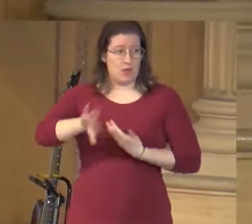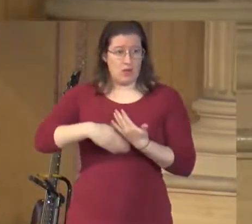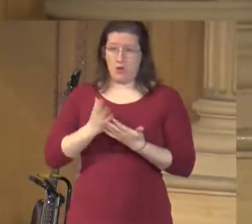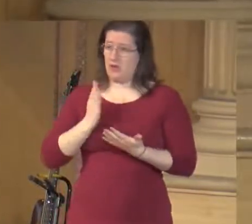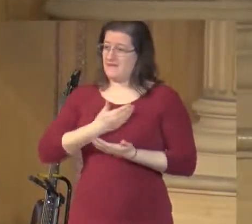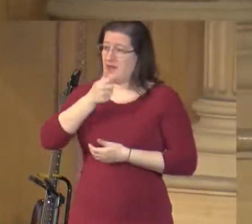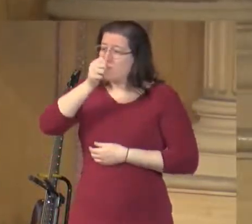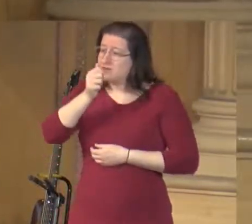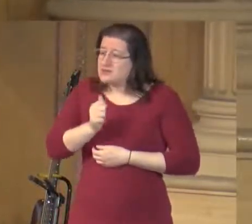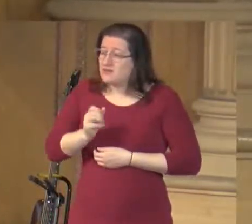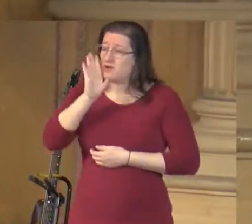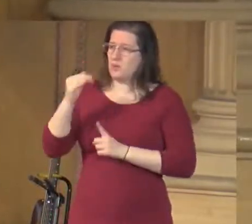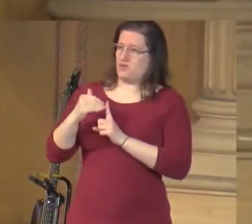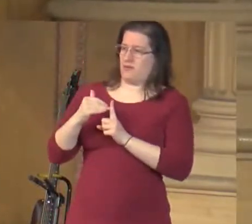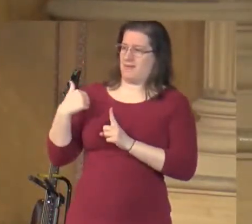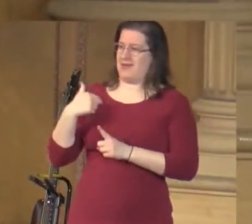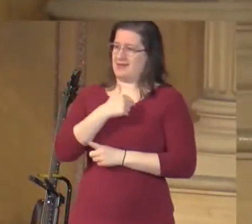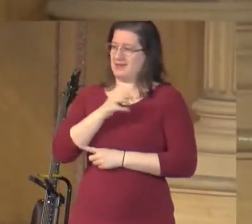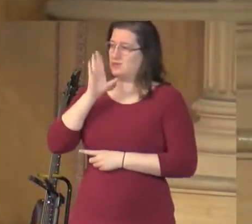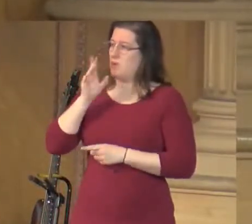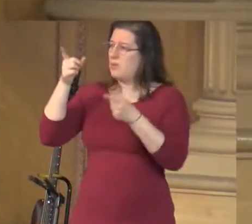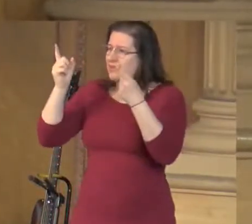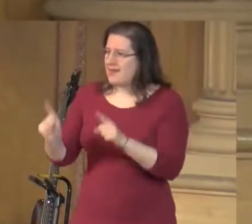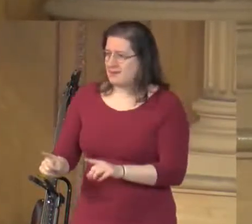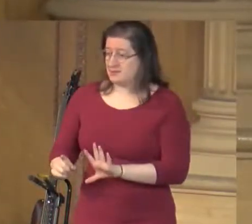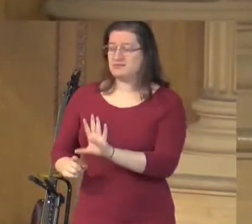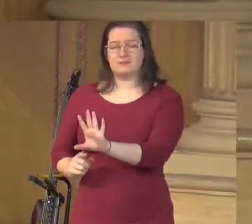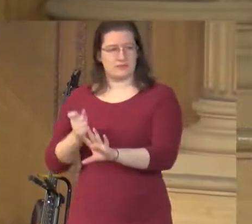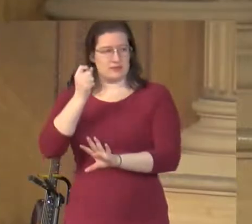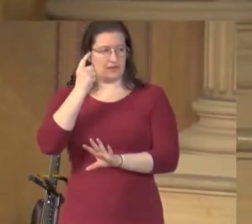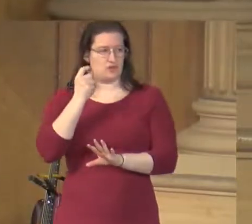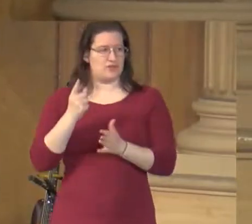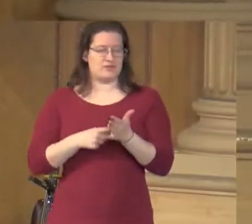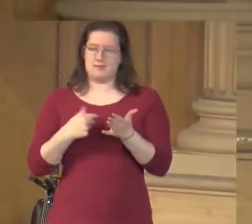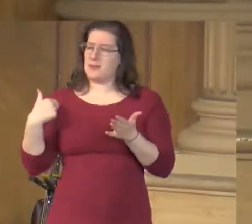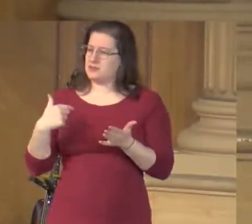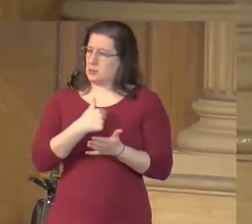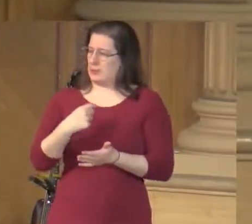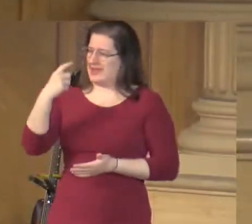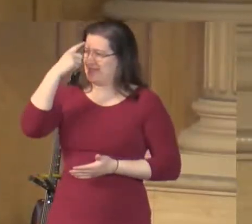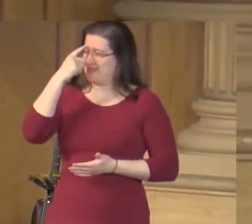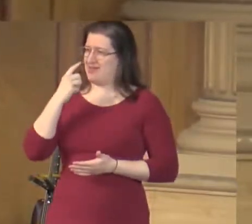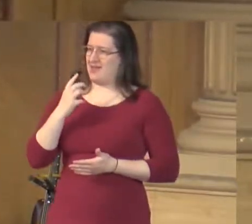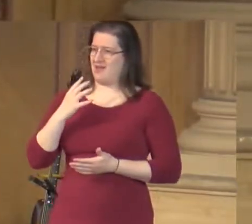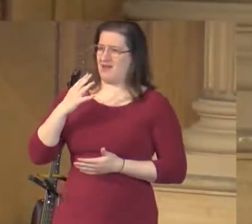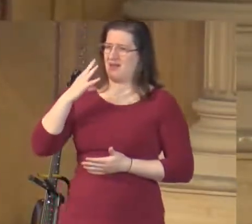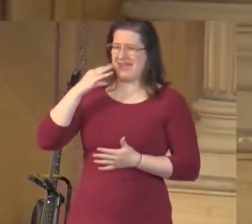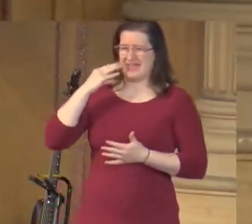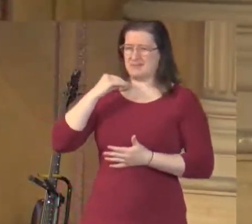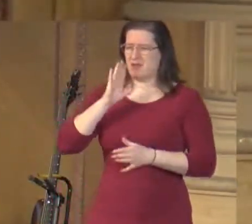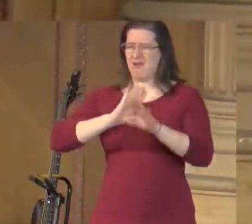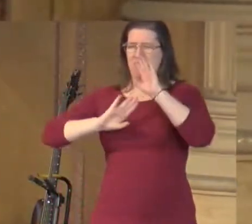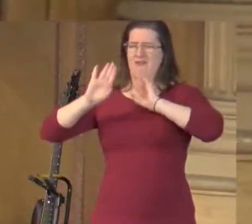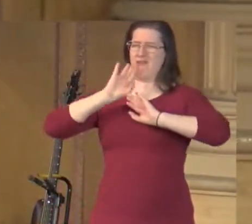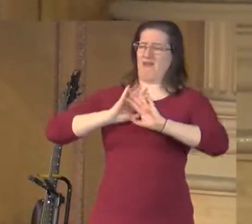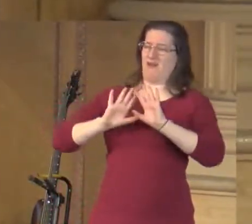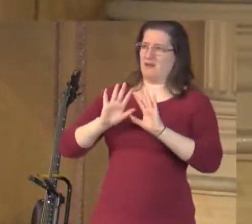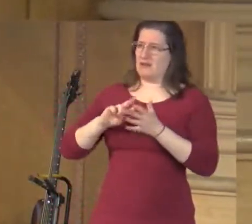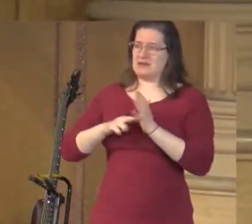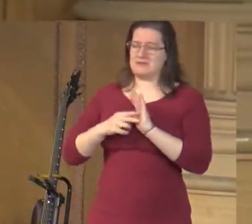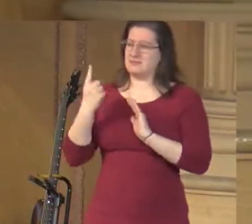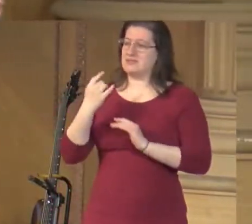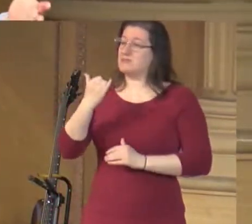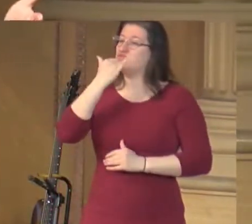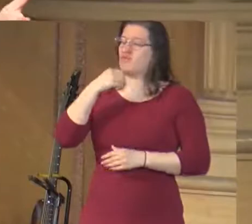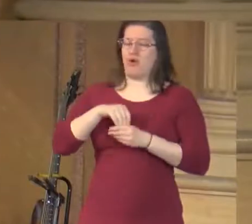And this is big because we tend to treat hardship as an indicator that something's gone wrong in our faith. That things will go easy for us